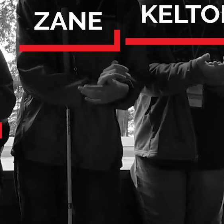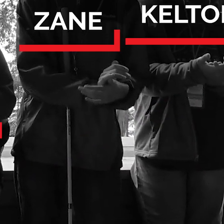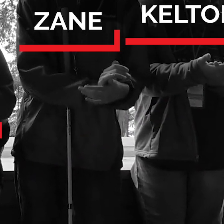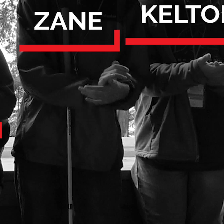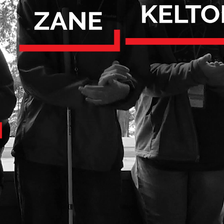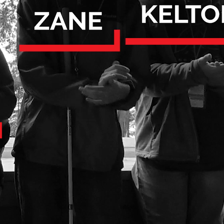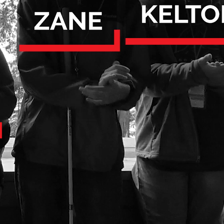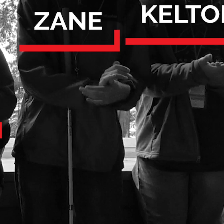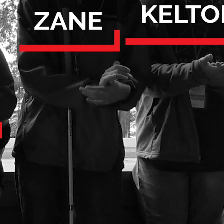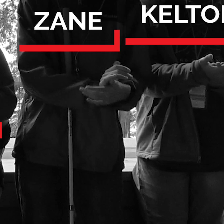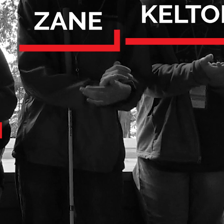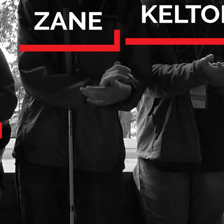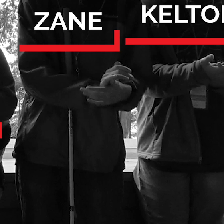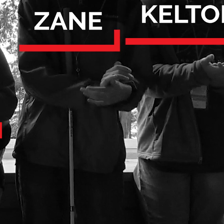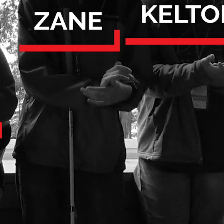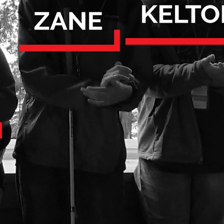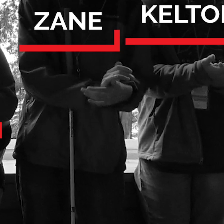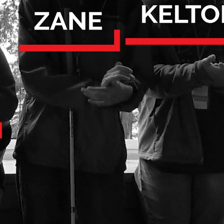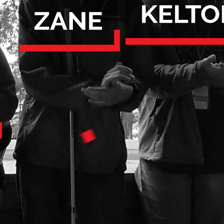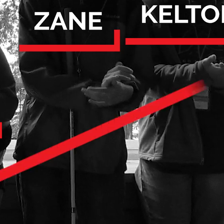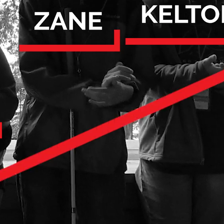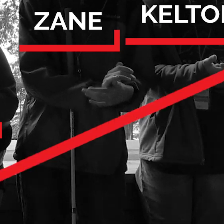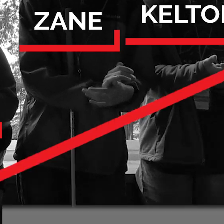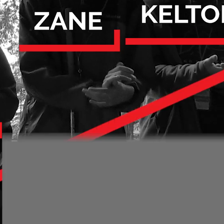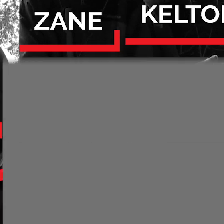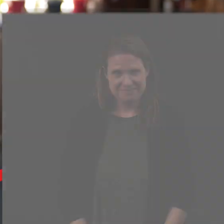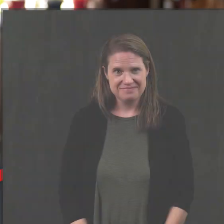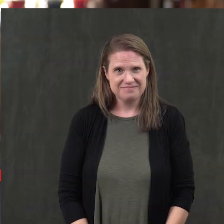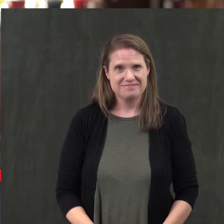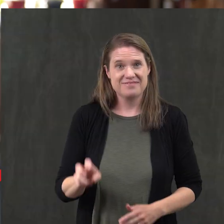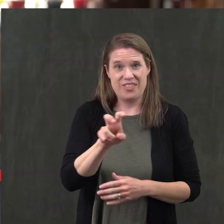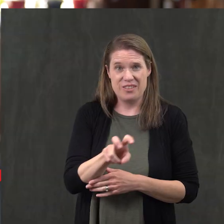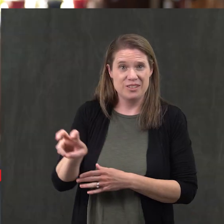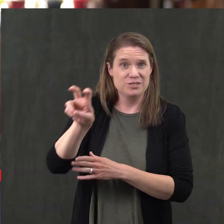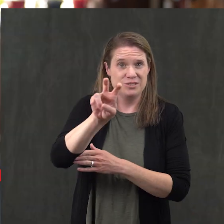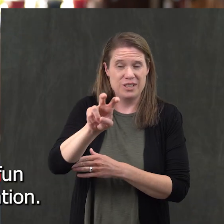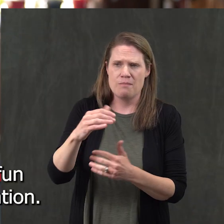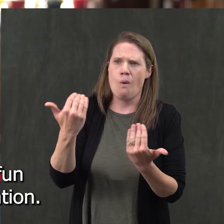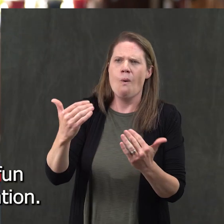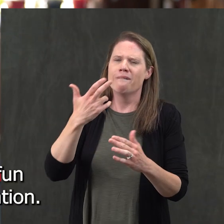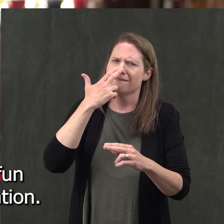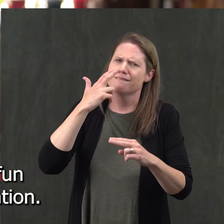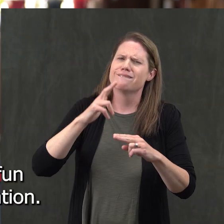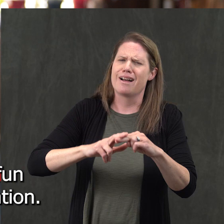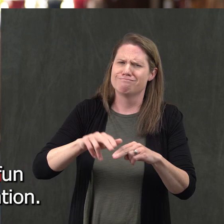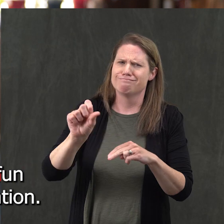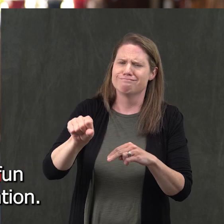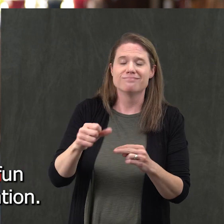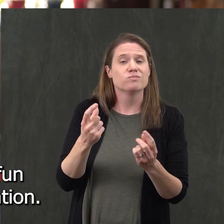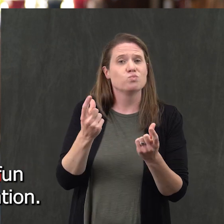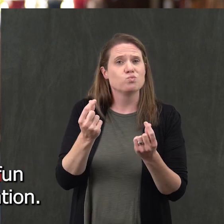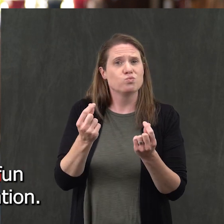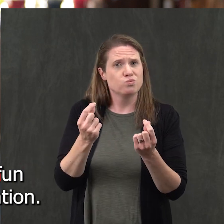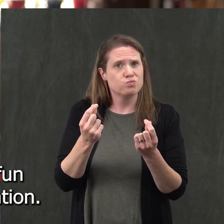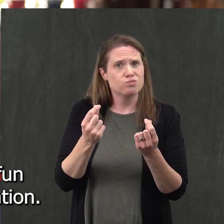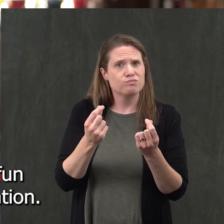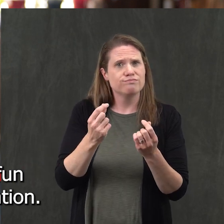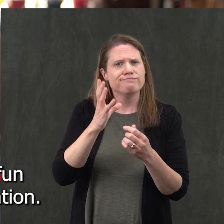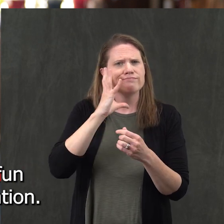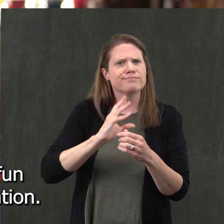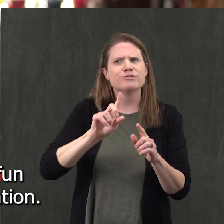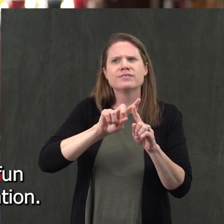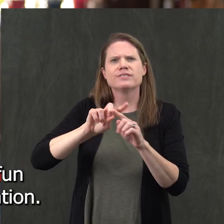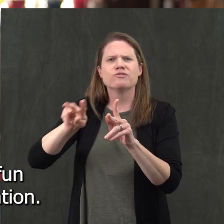Zane, Kelton. Each student is also interviewed in front of the fireplace. Kelton. Trip was fun. We went on some pretty